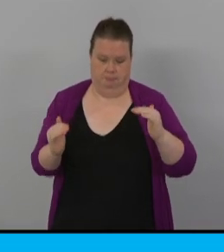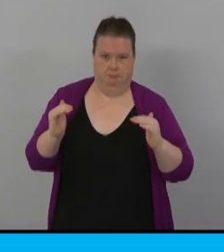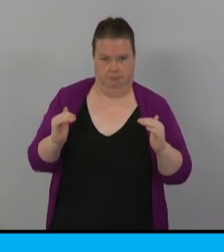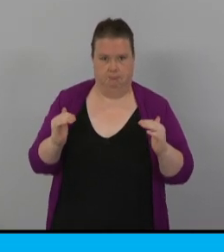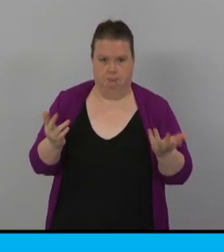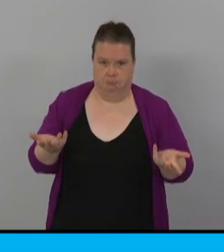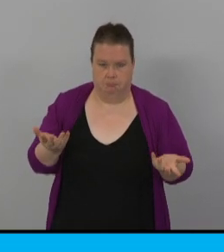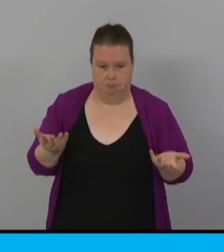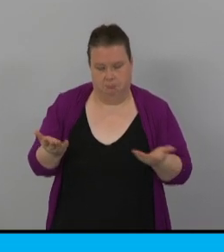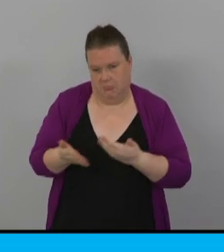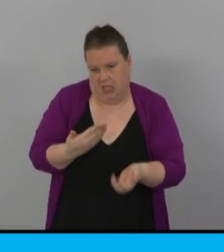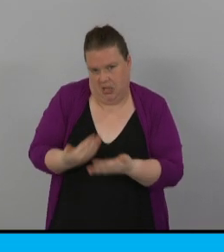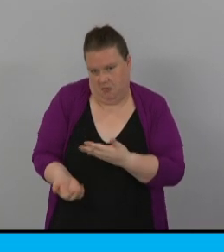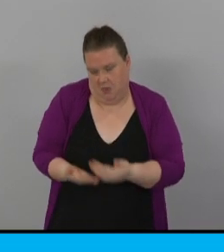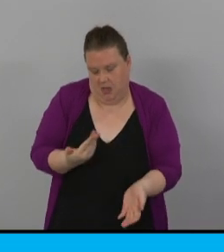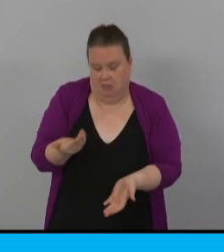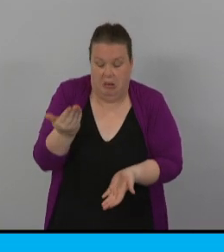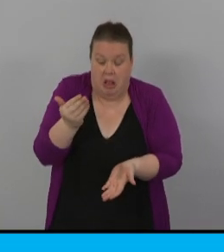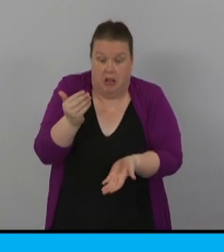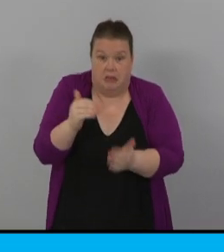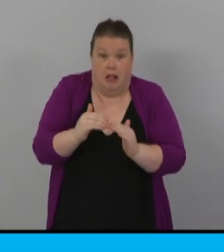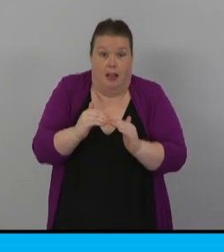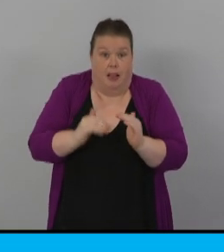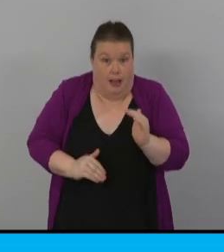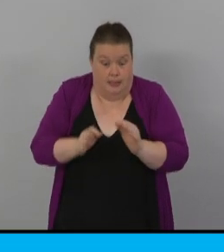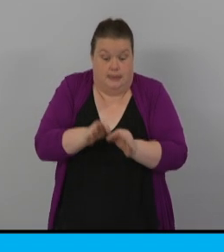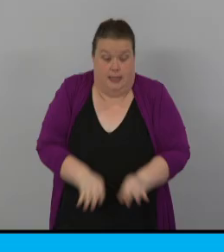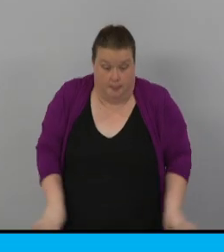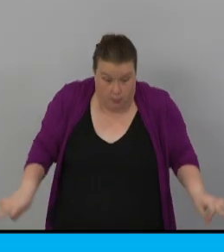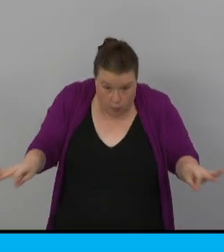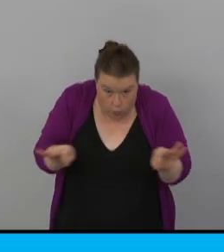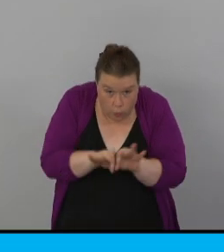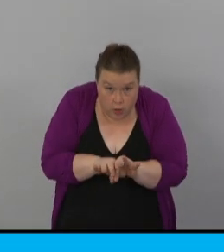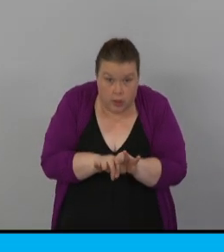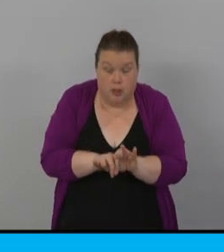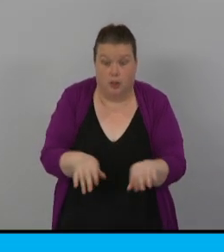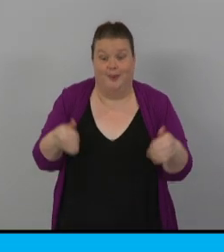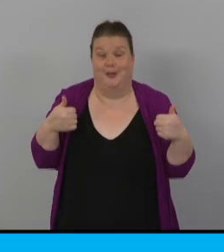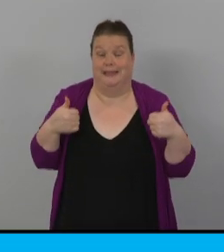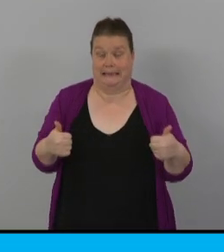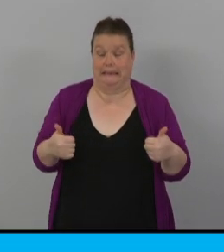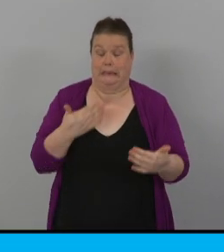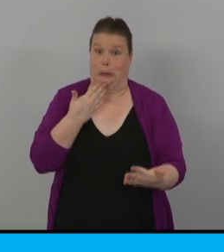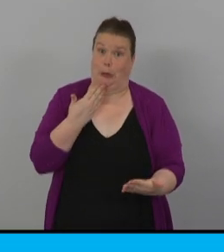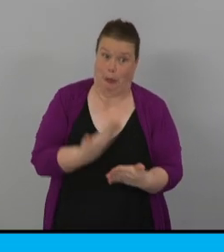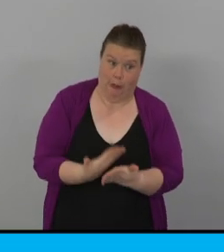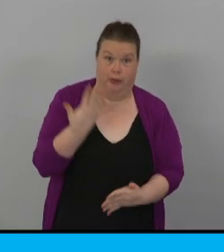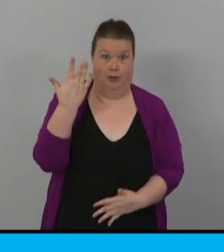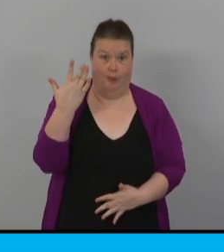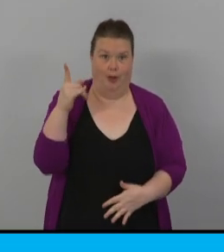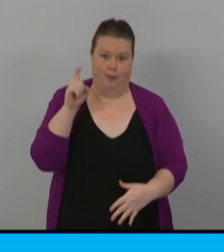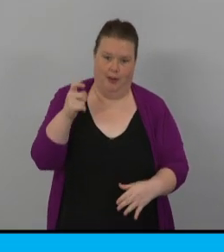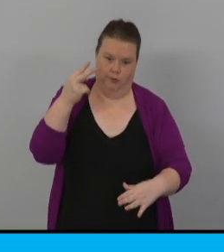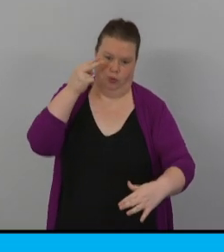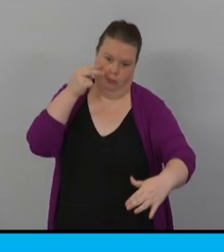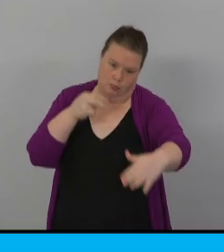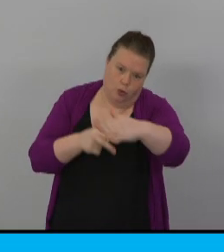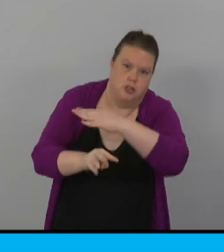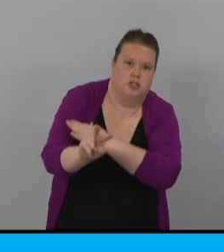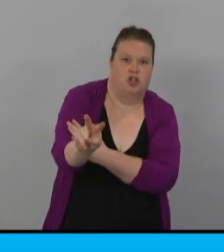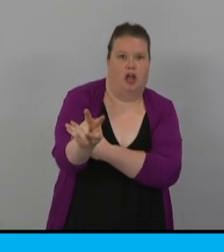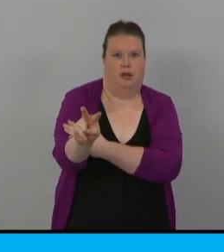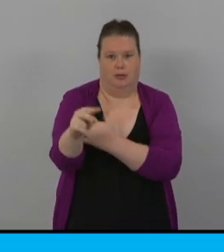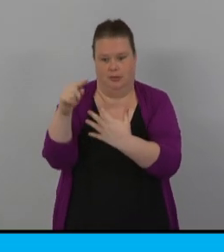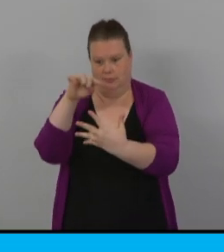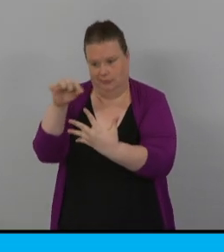less important, which is good since we have to project so many things out way in advance of knowing what they're going to